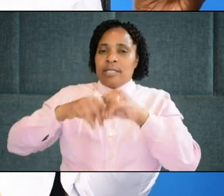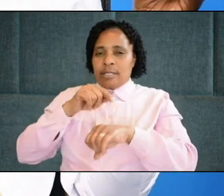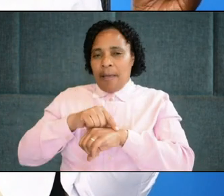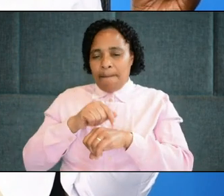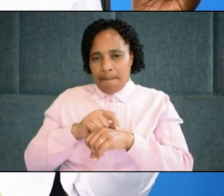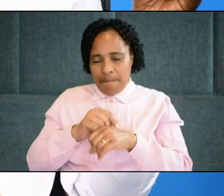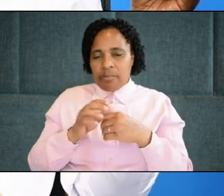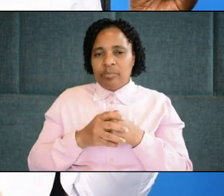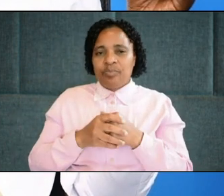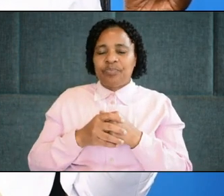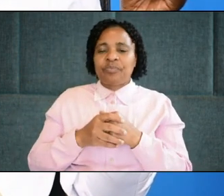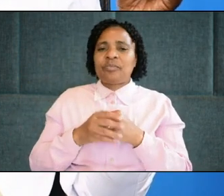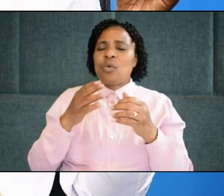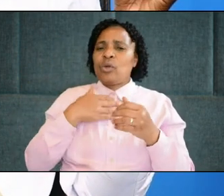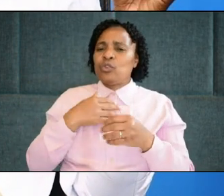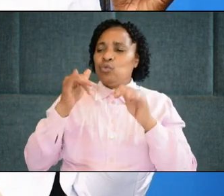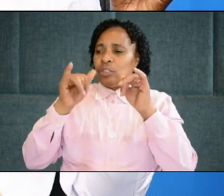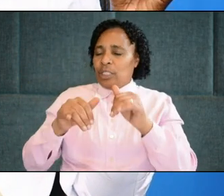with you, Ruth.